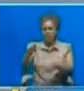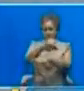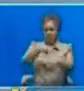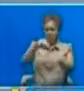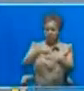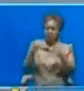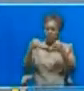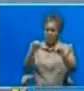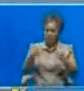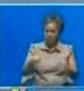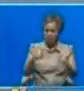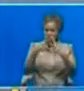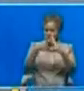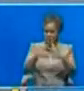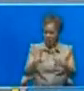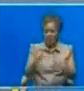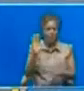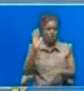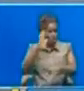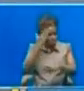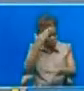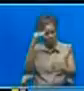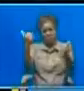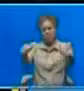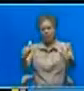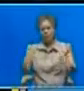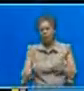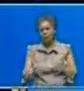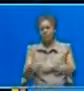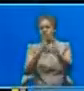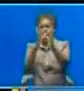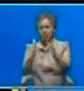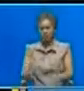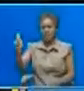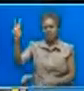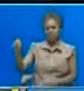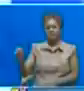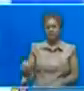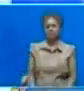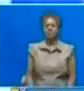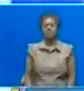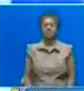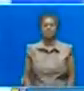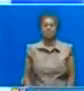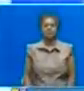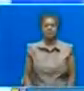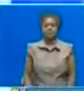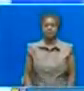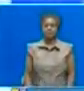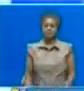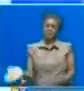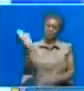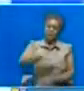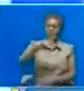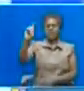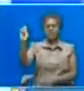when the trial process will begin are yet to be communicated. Shalmo Mani, KTN. Let's bring it back